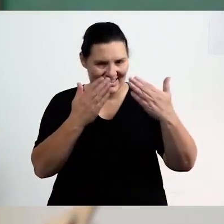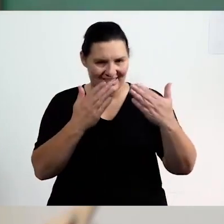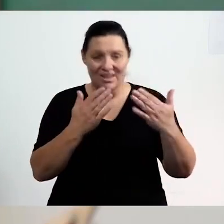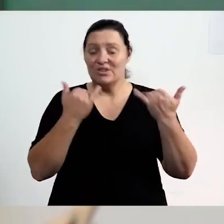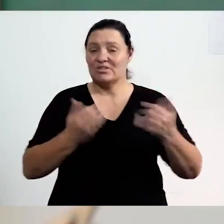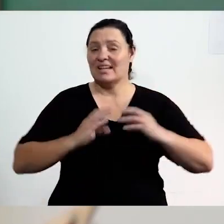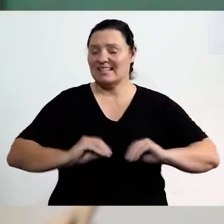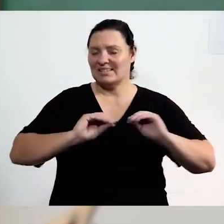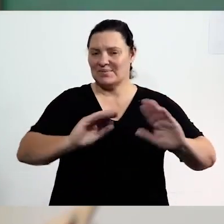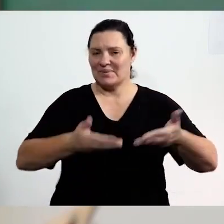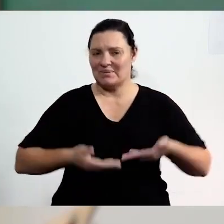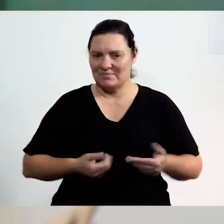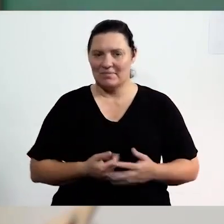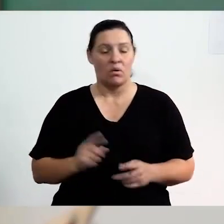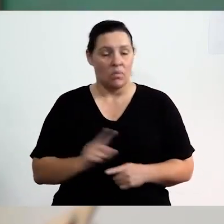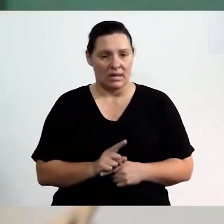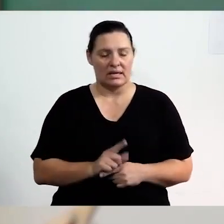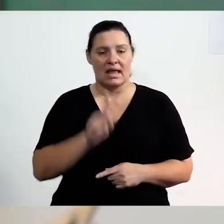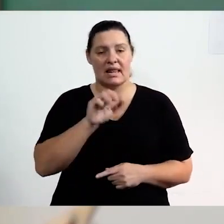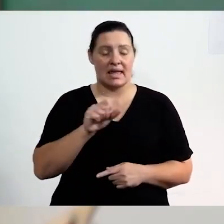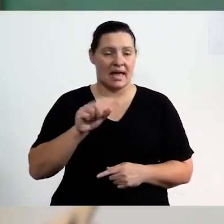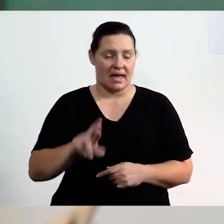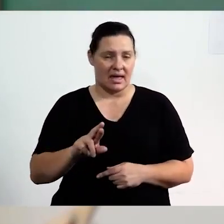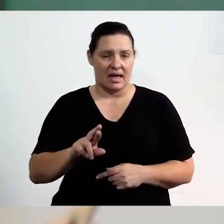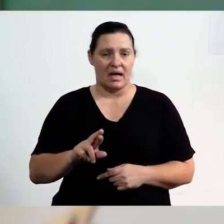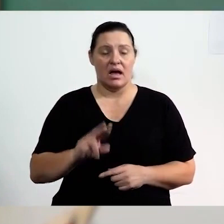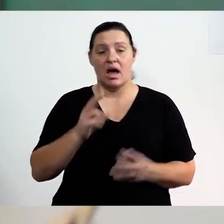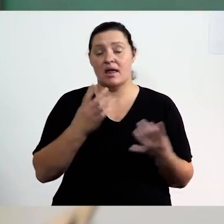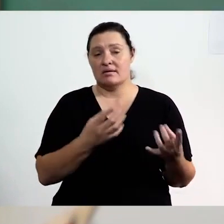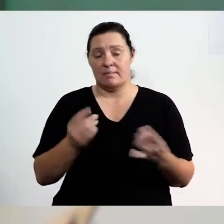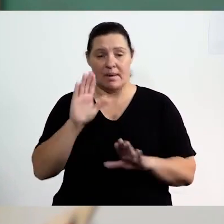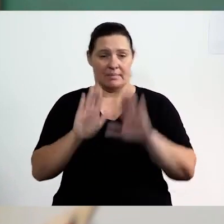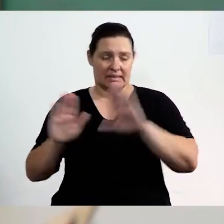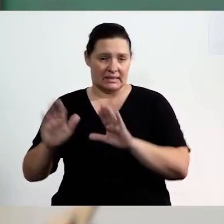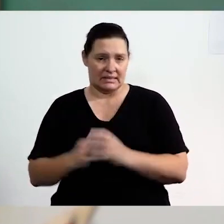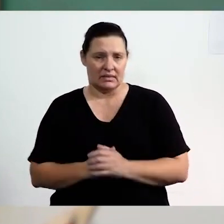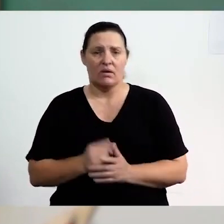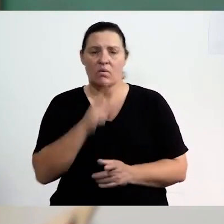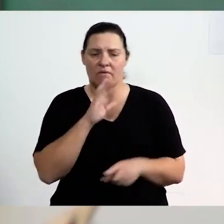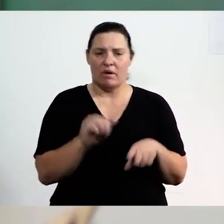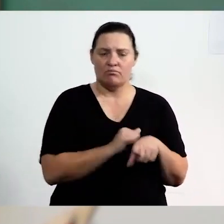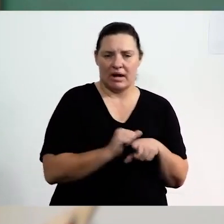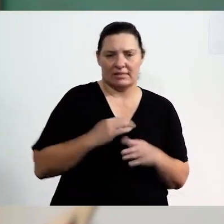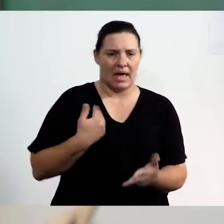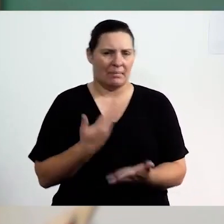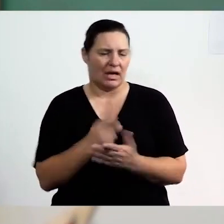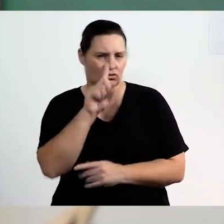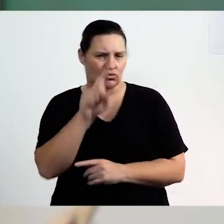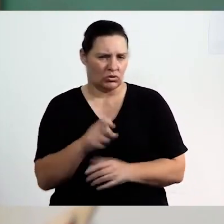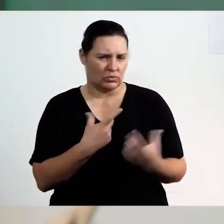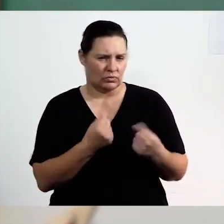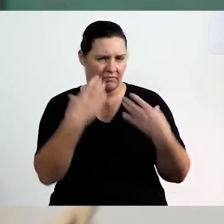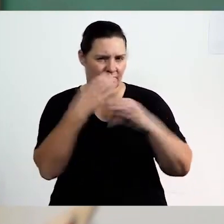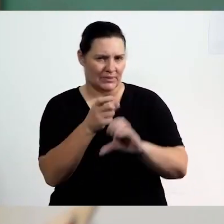Hello learners, and welcome to today's lesson on linear numeric patterns, where we are going to be focusing on practice and